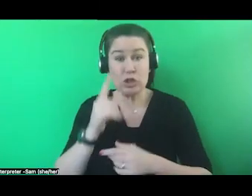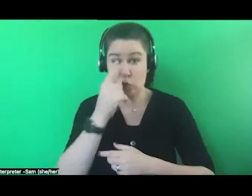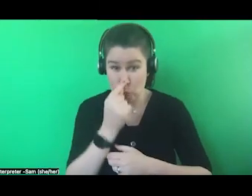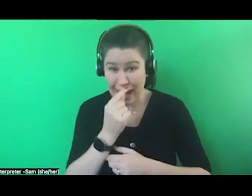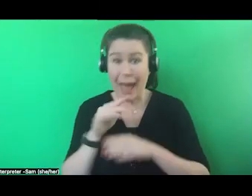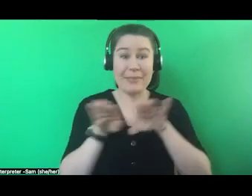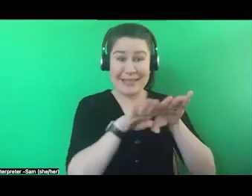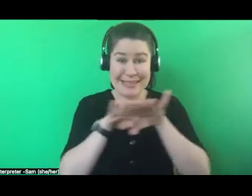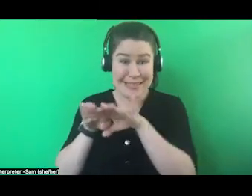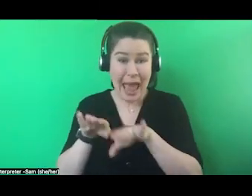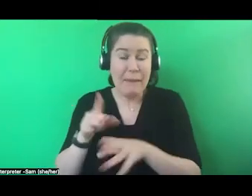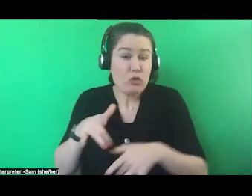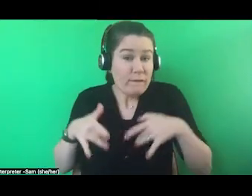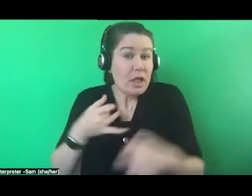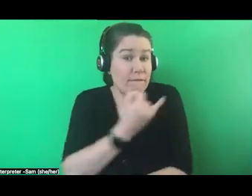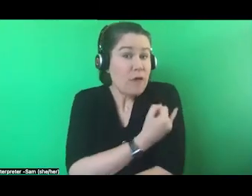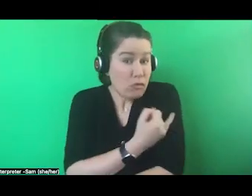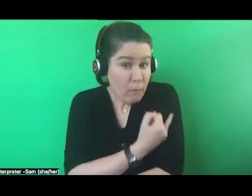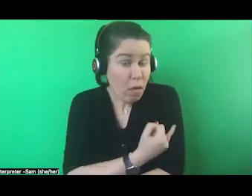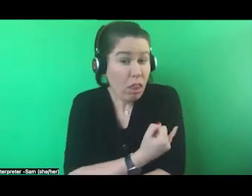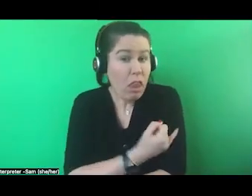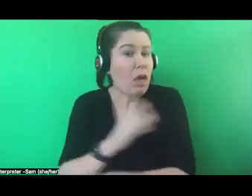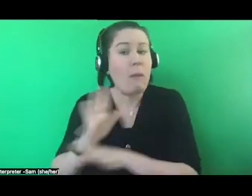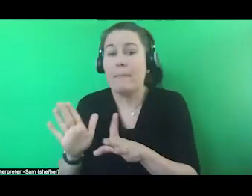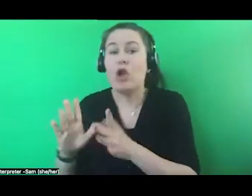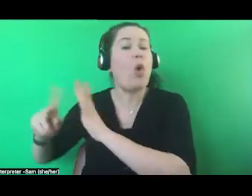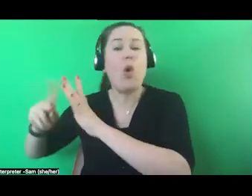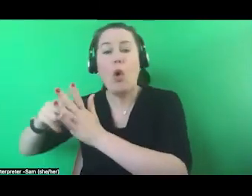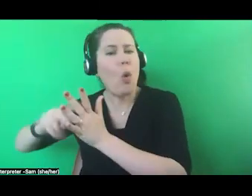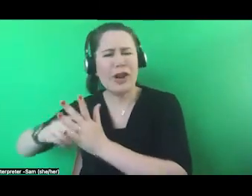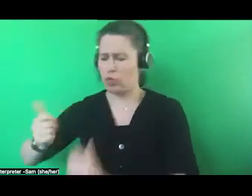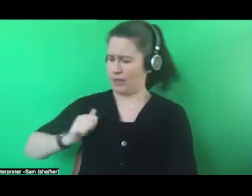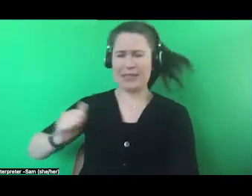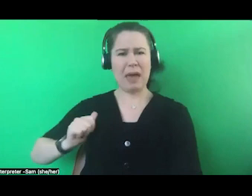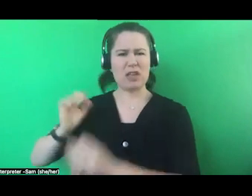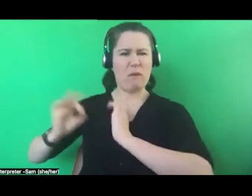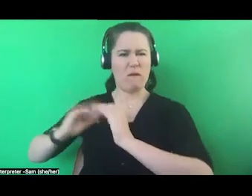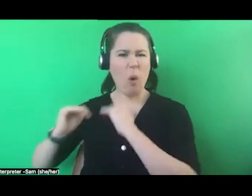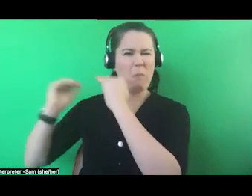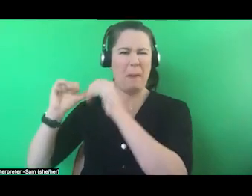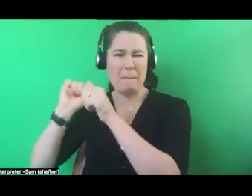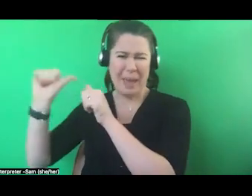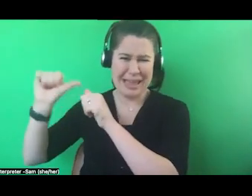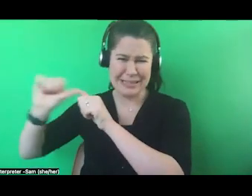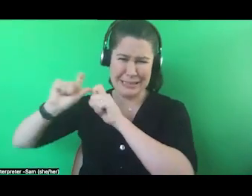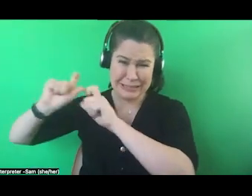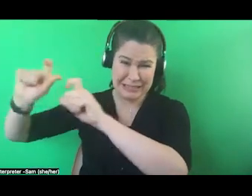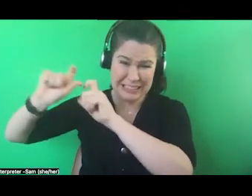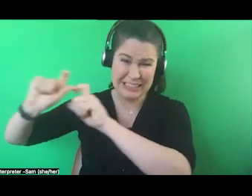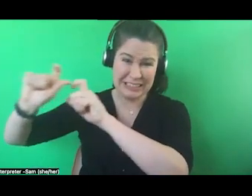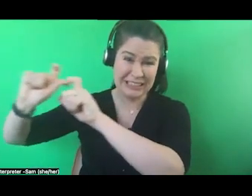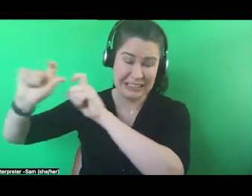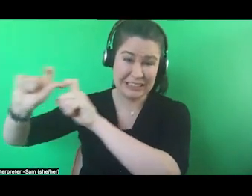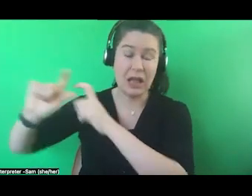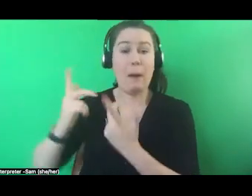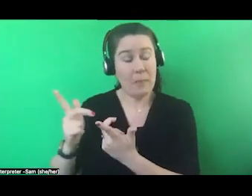vulnerability. It is not so that organizations should always performing at best. We can try and must try and do